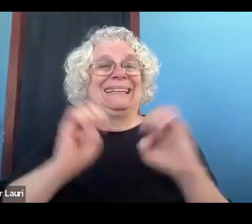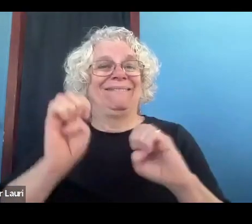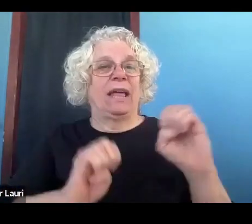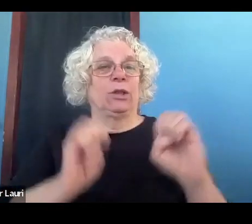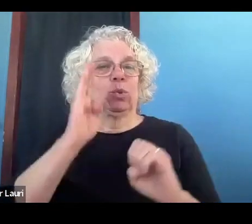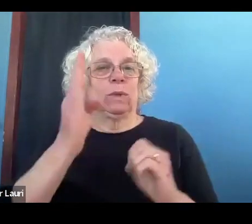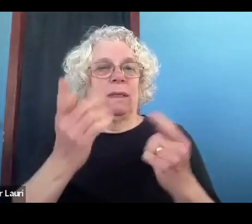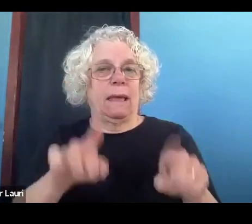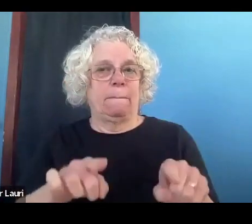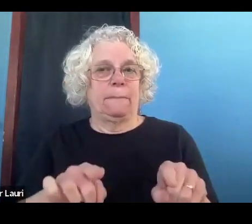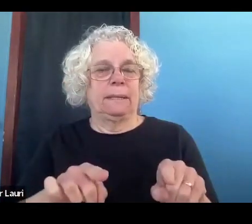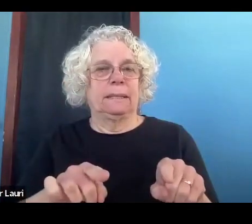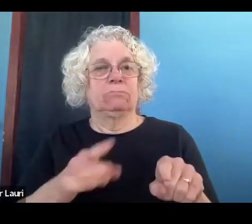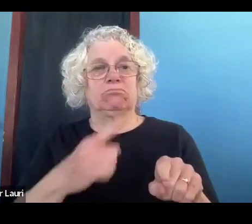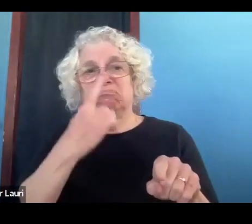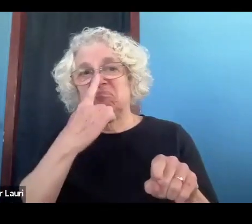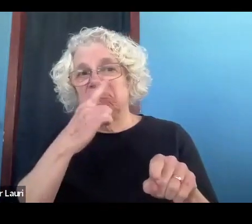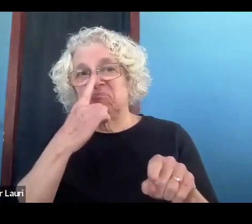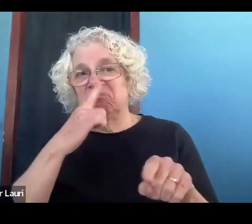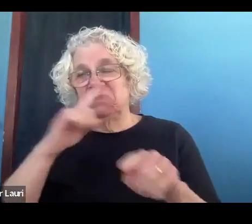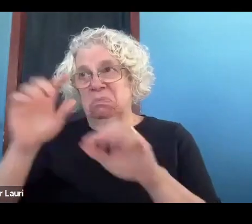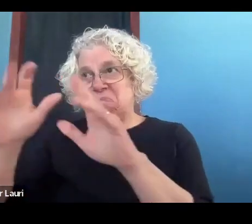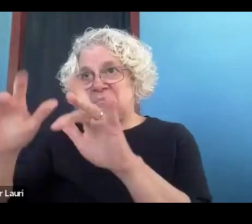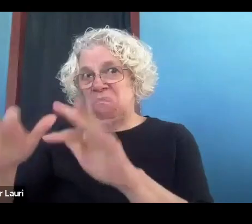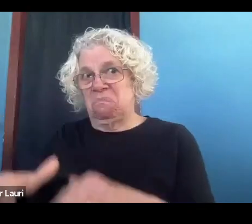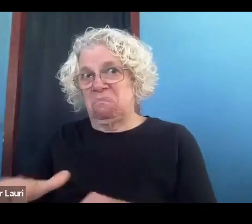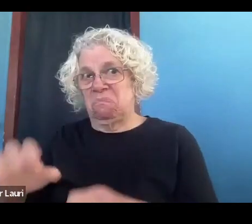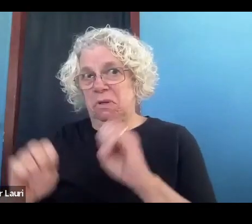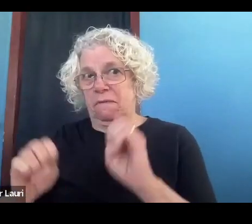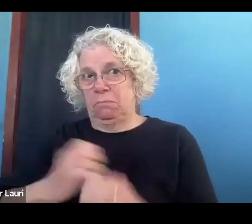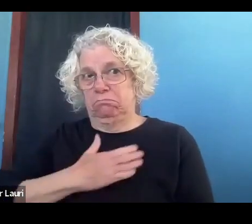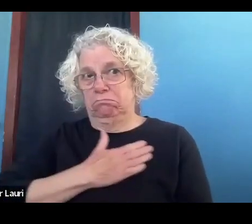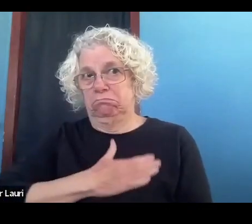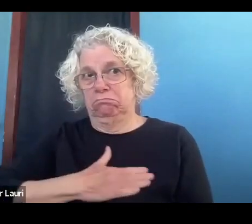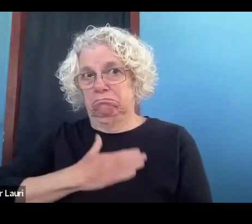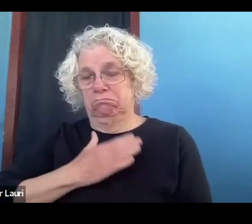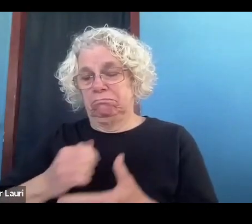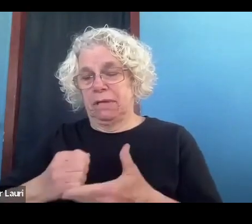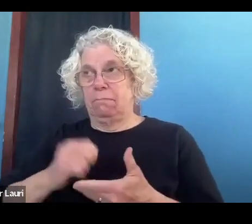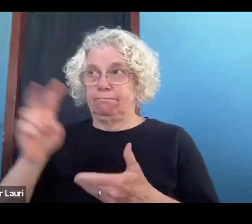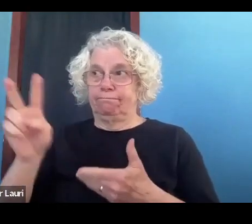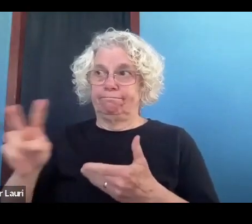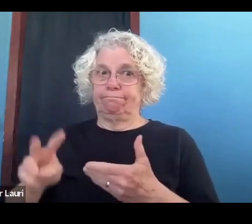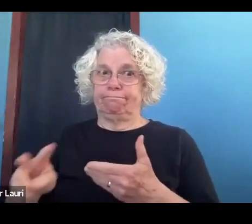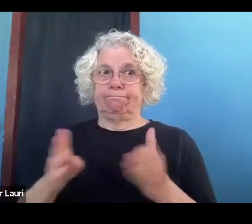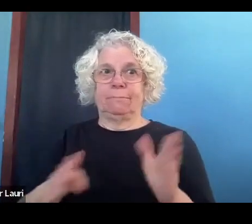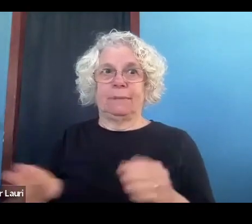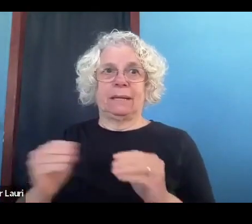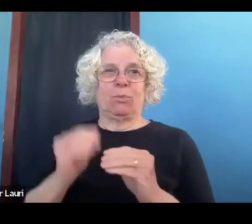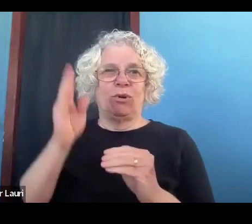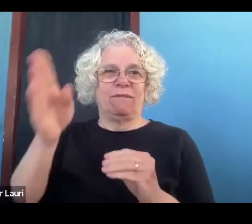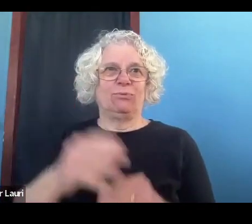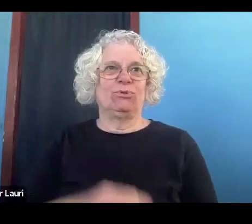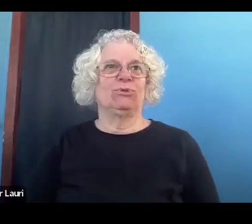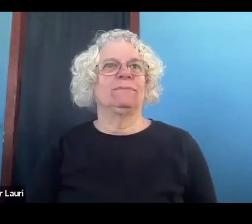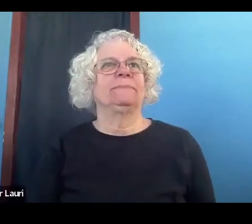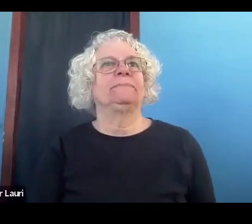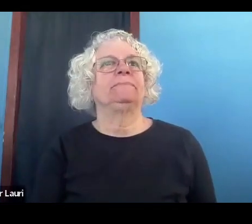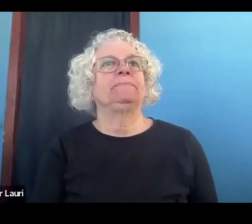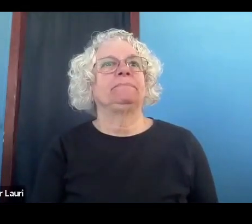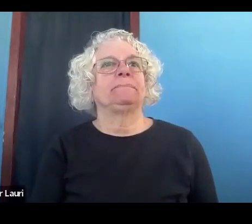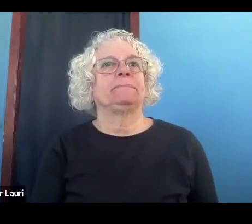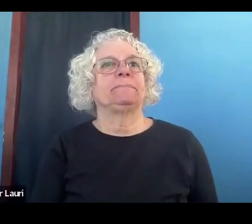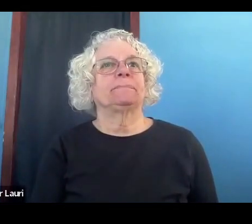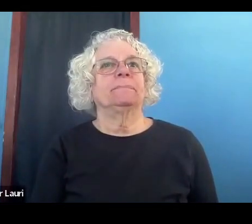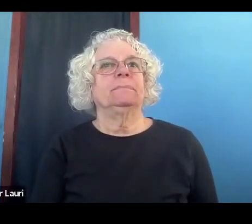your browser. So if you could take a few moments to complete that survey, it greatly helps us in planning our future sessions.